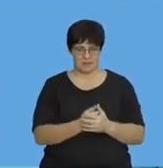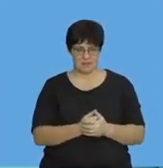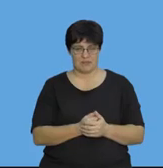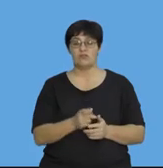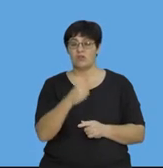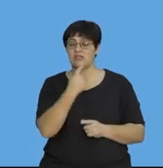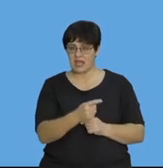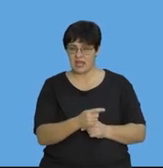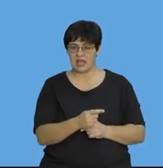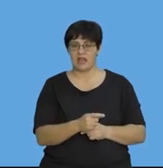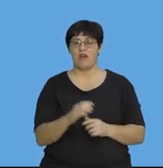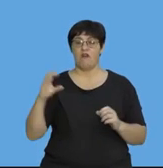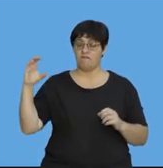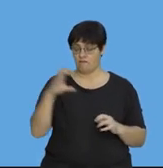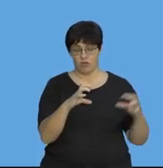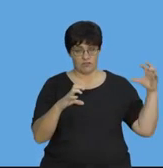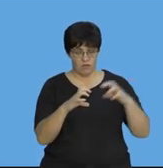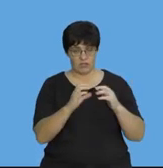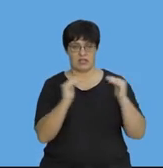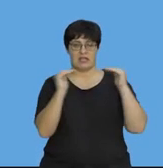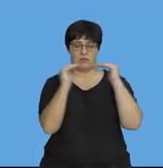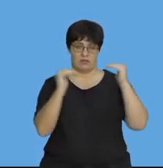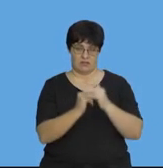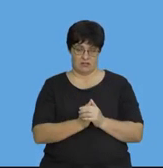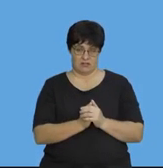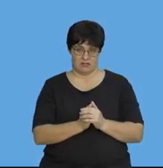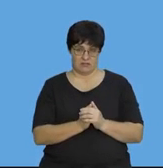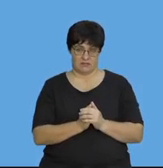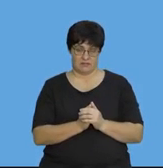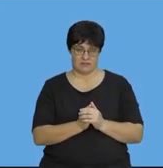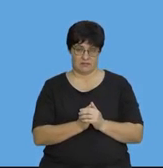compare? The force is equal.